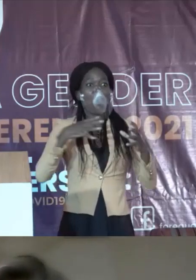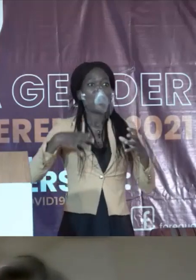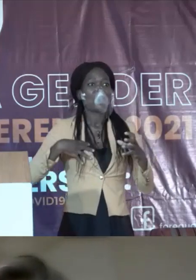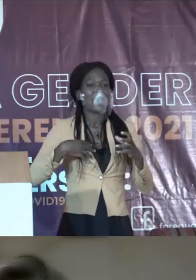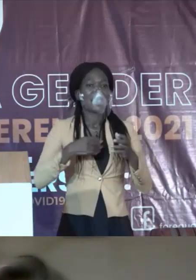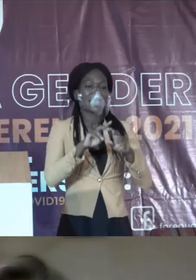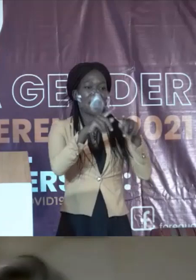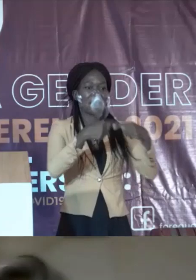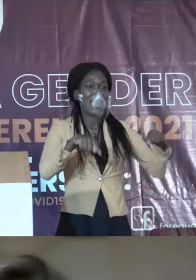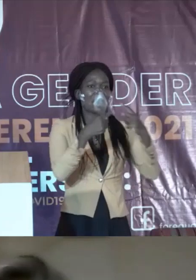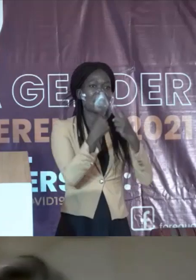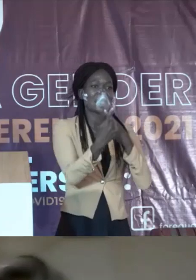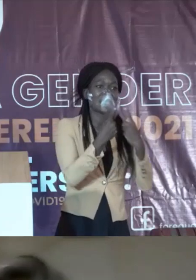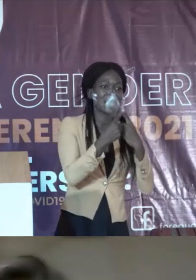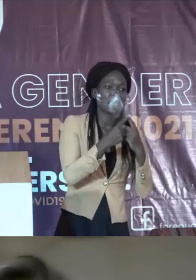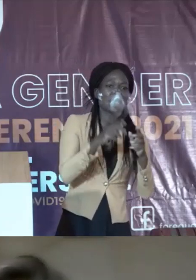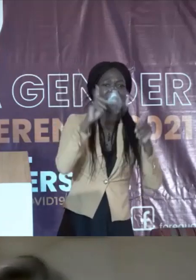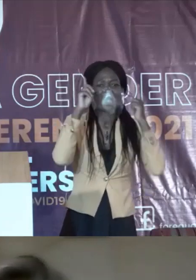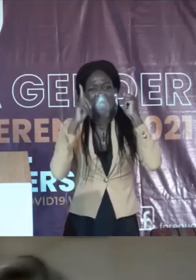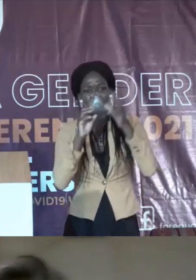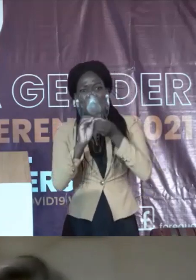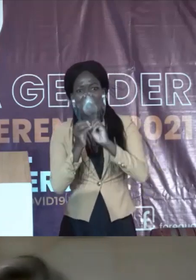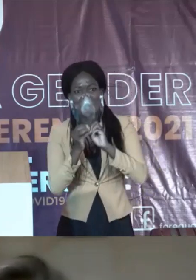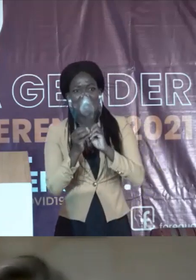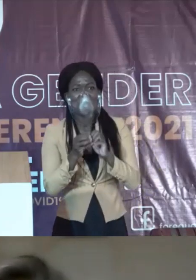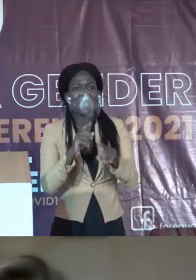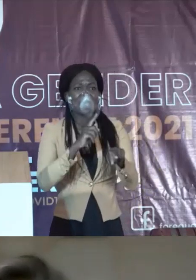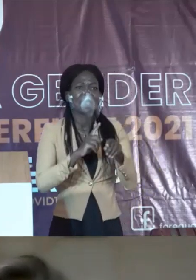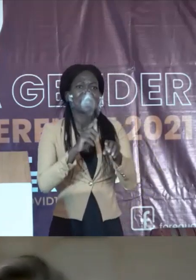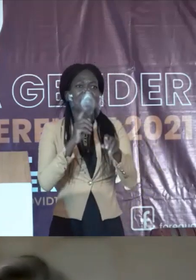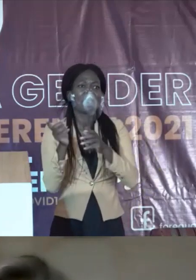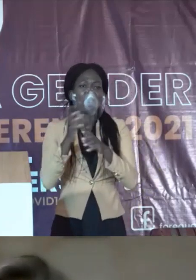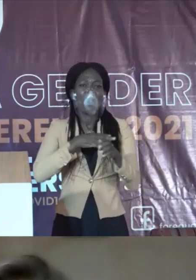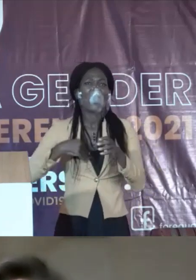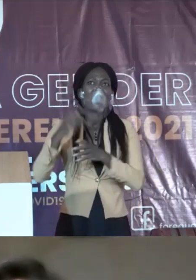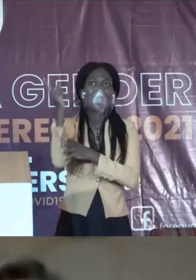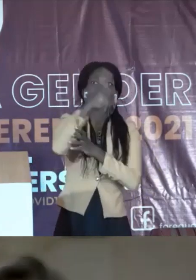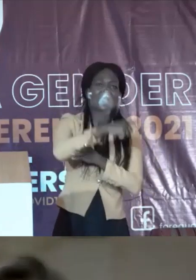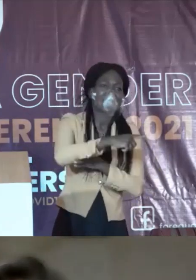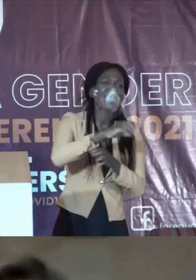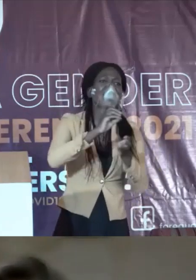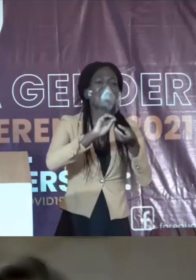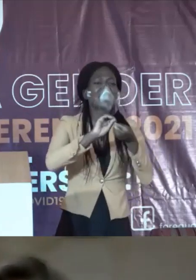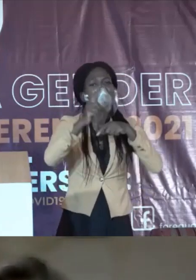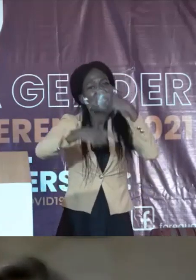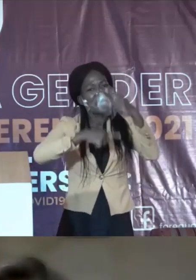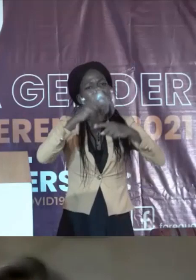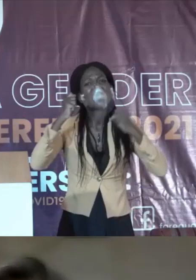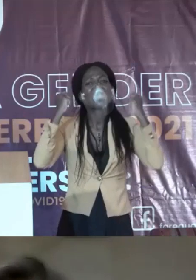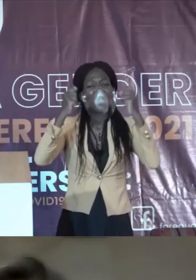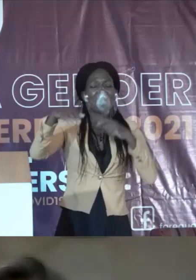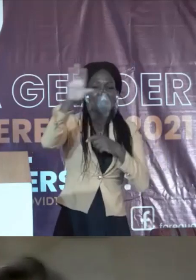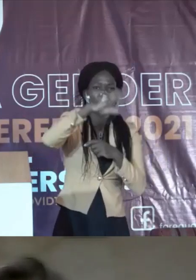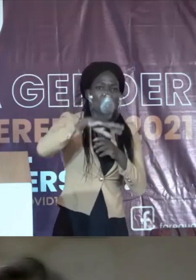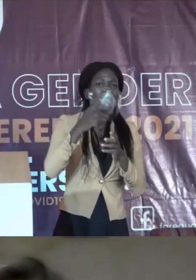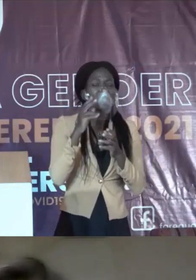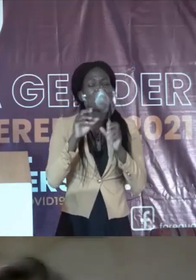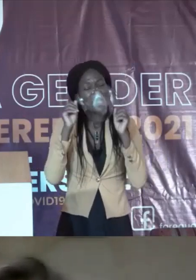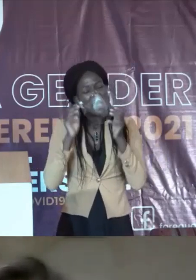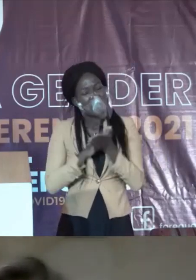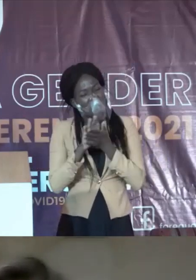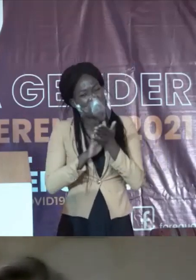decision-making on Women's Day will ripple out throughout the year, and we will start to see the change